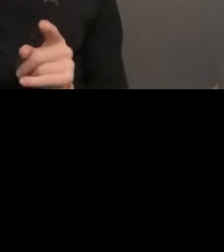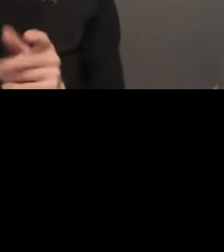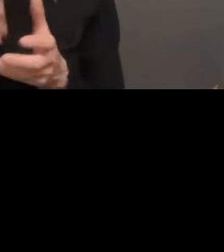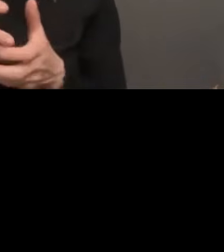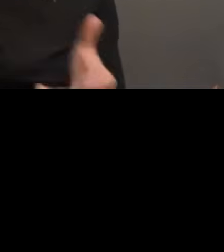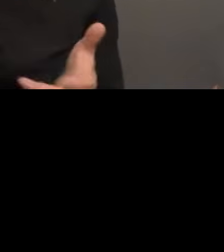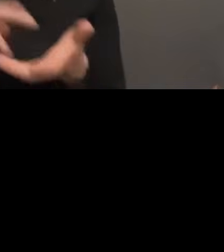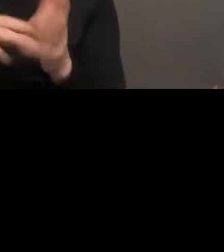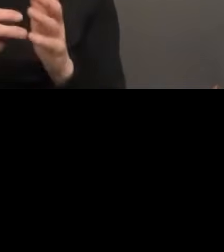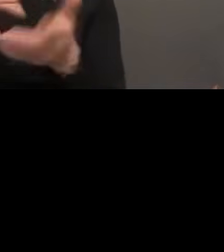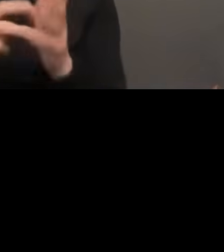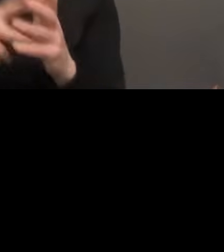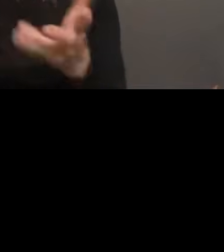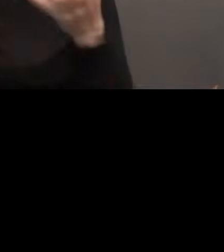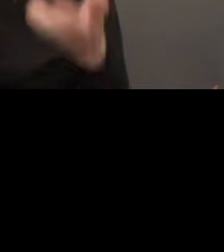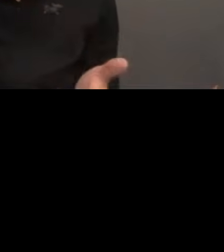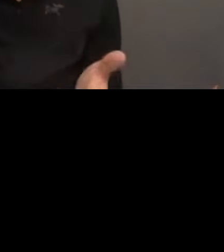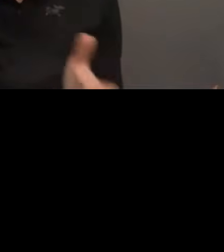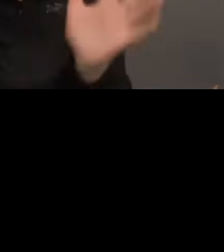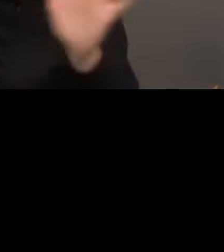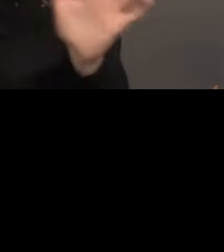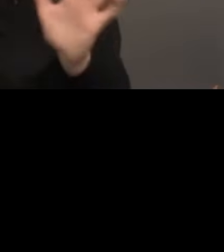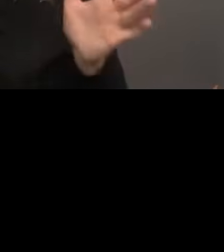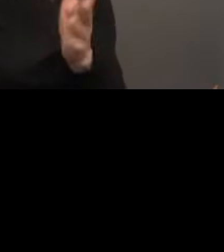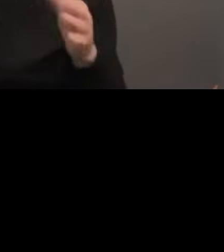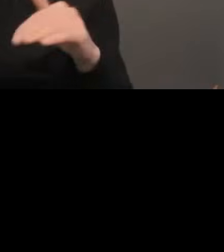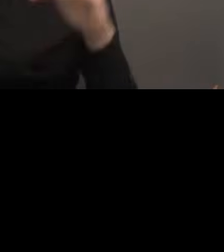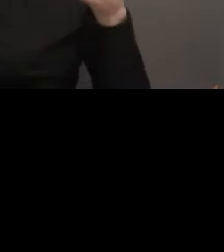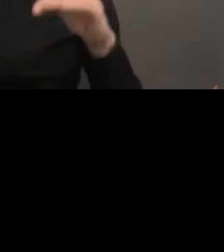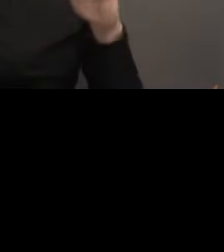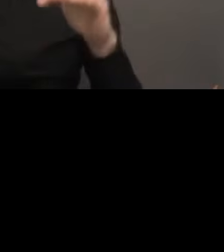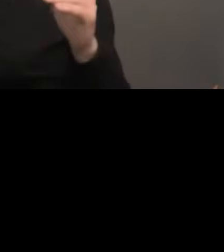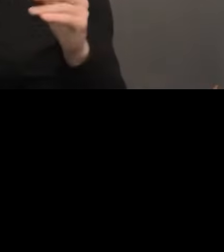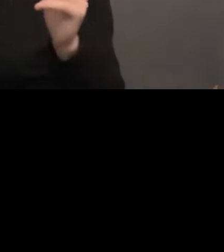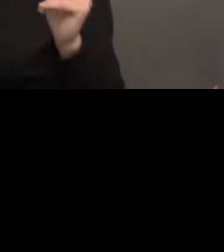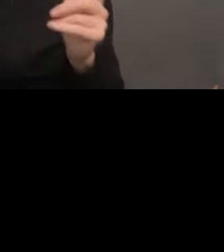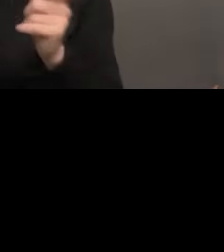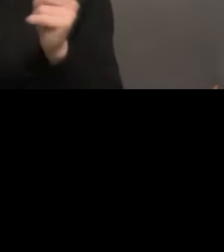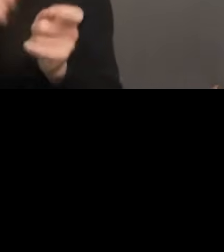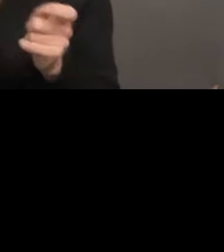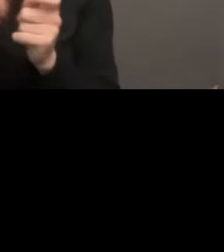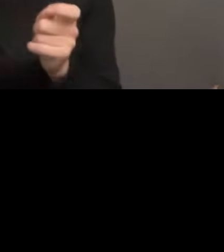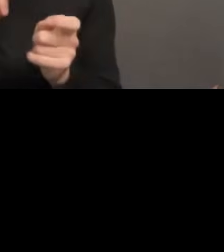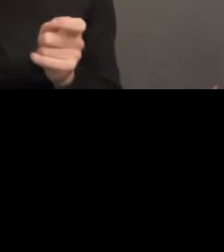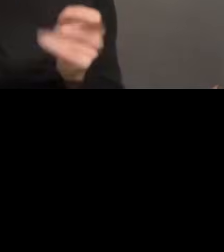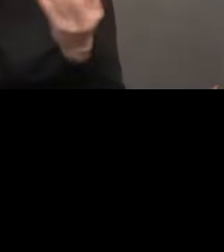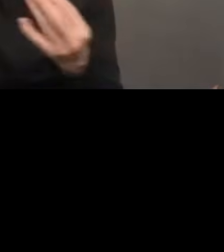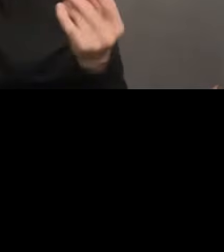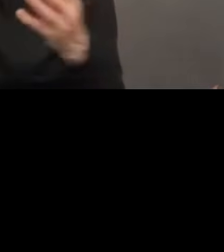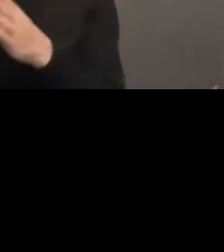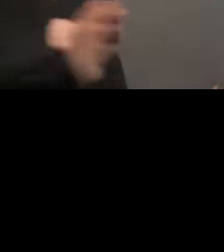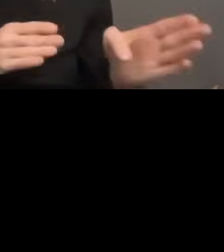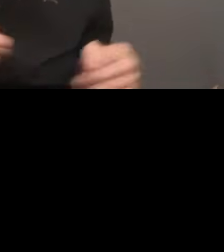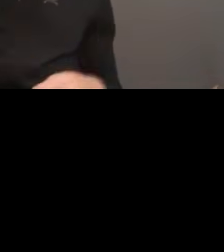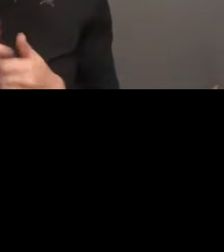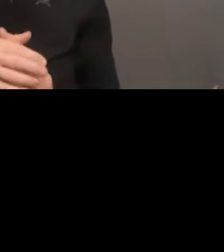it unnecessarily heavy. So it's surprisingly specific and thoughtful. I hope that helps.